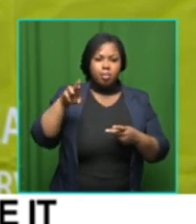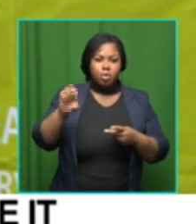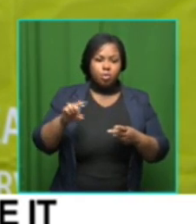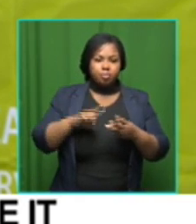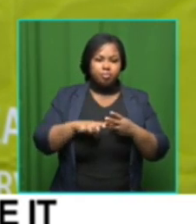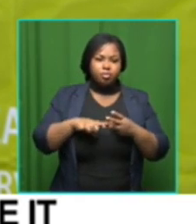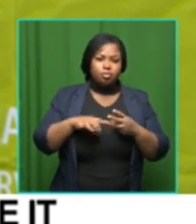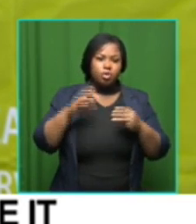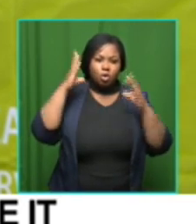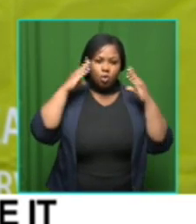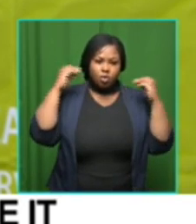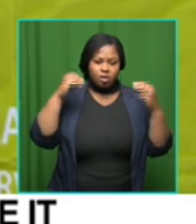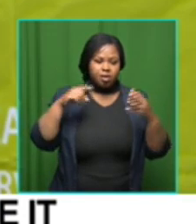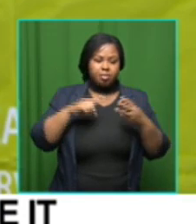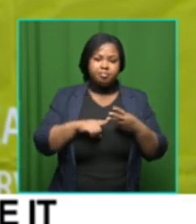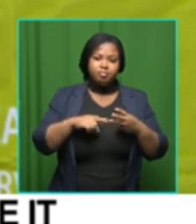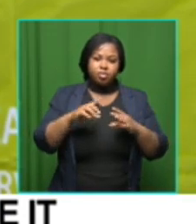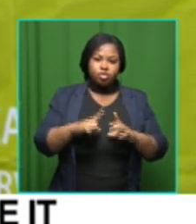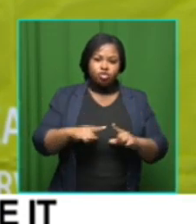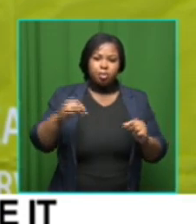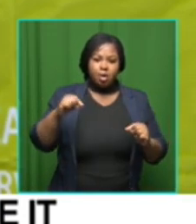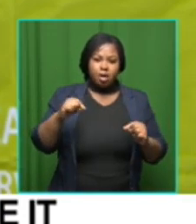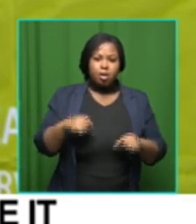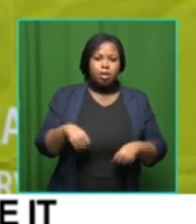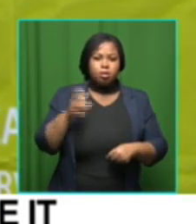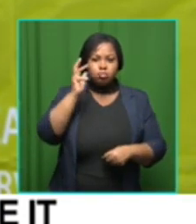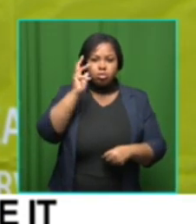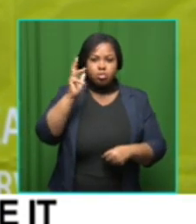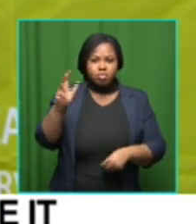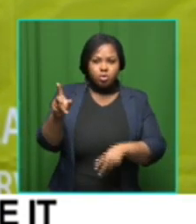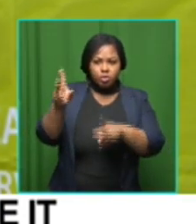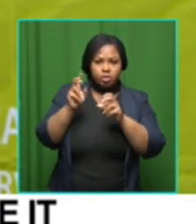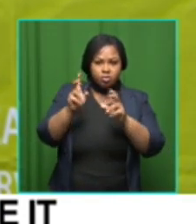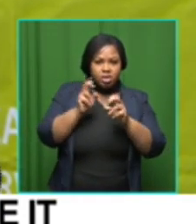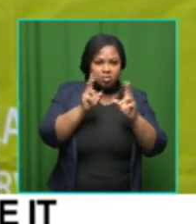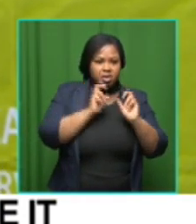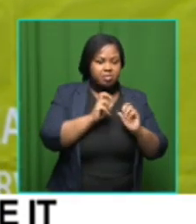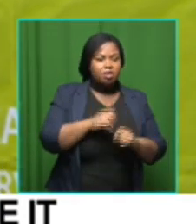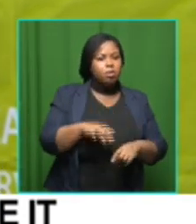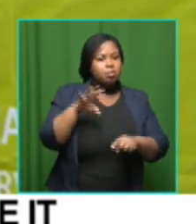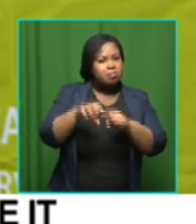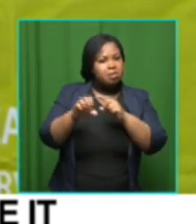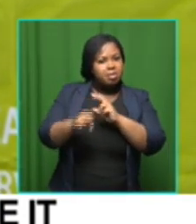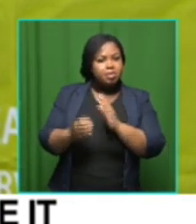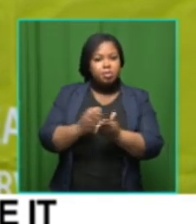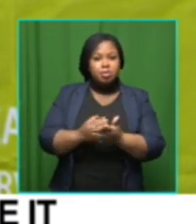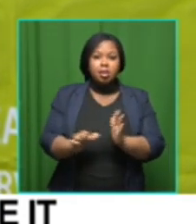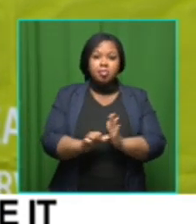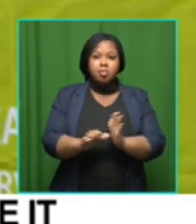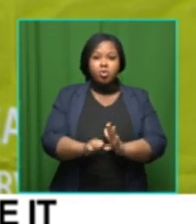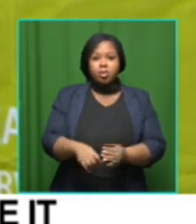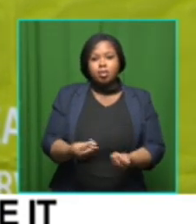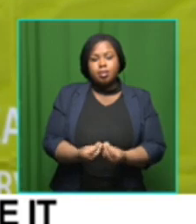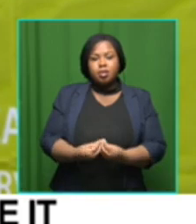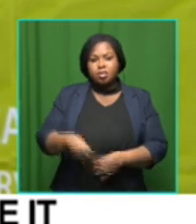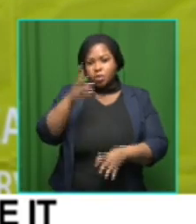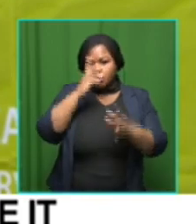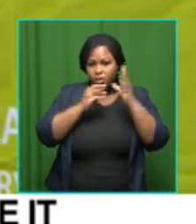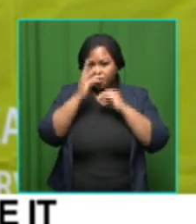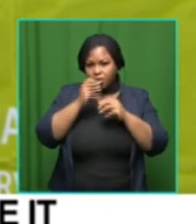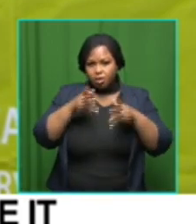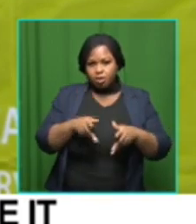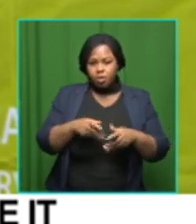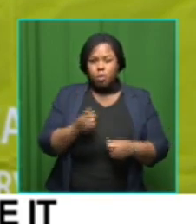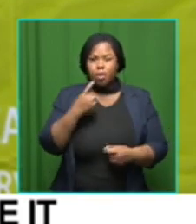were the lessons from there. We sat through that and we picked up a lot of very important lessons. One of the lessons which was important, which we thought was